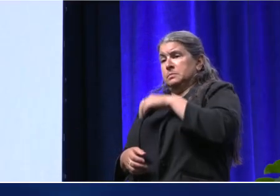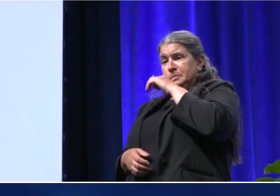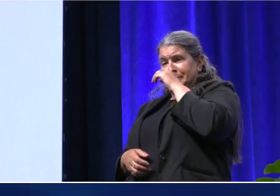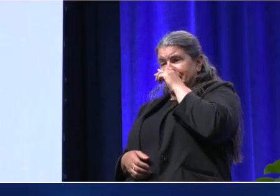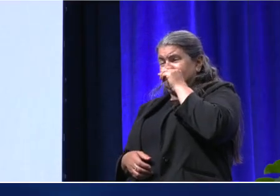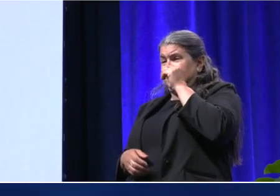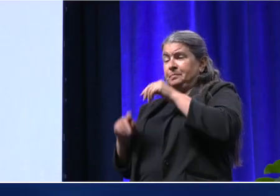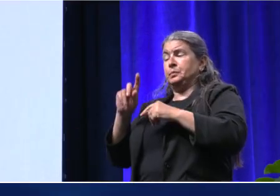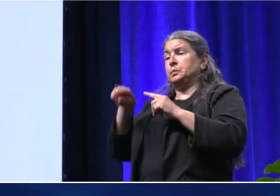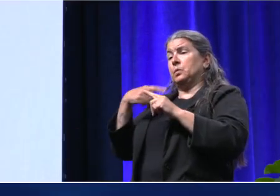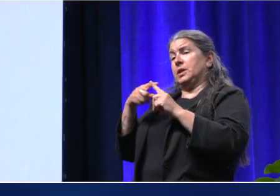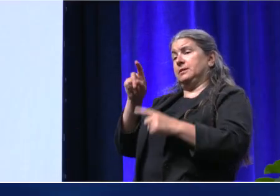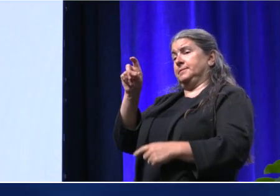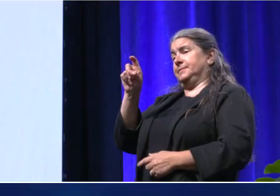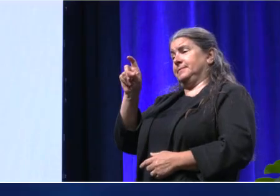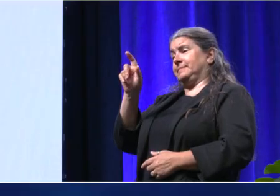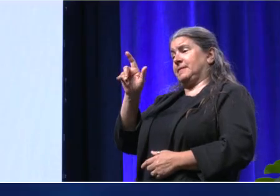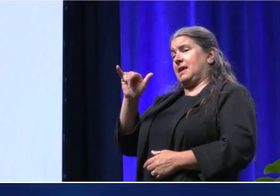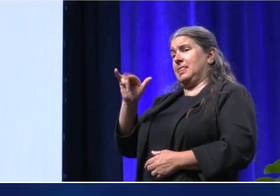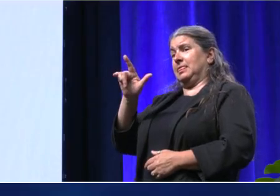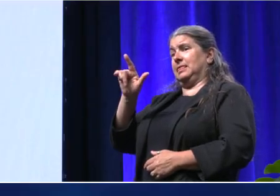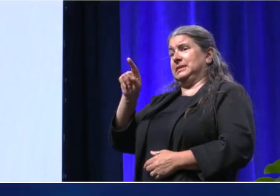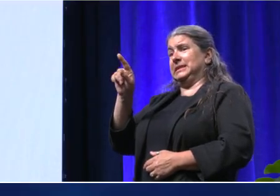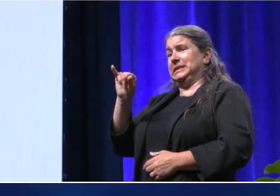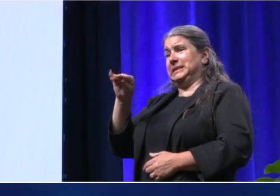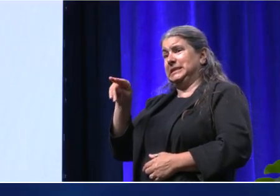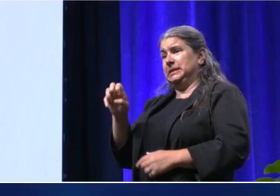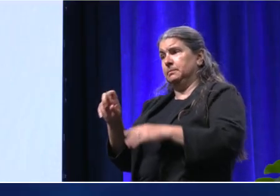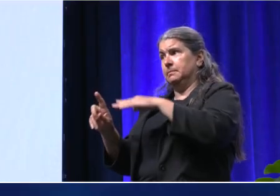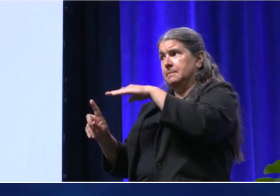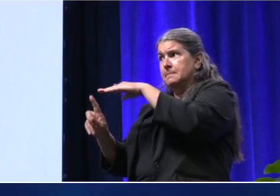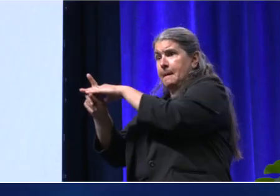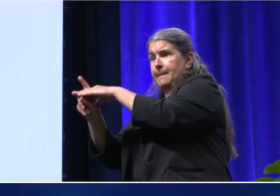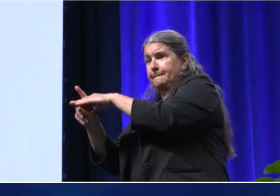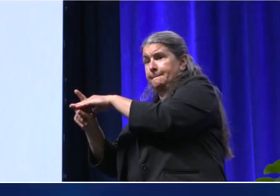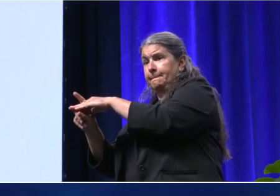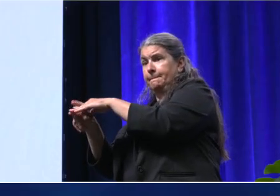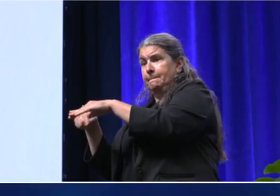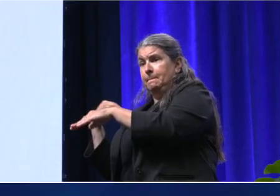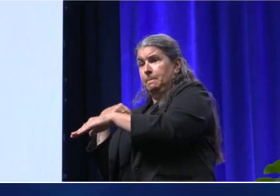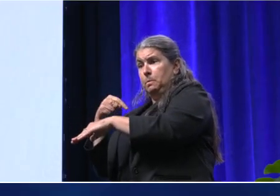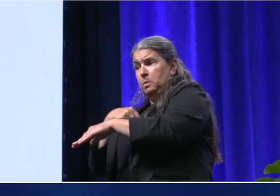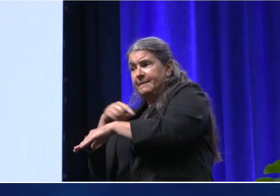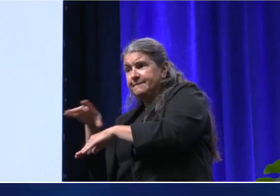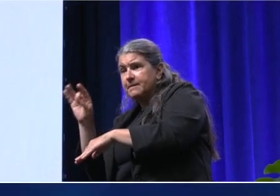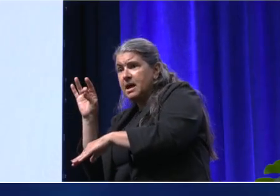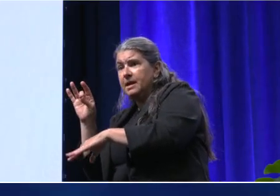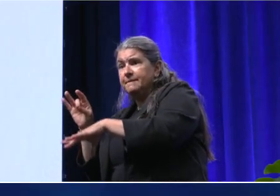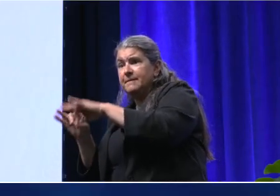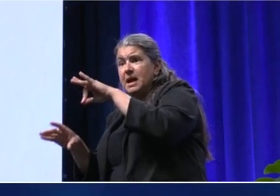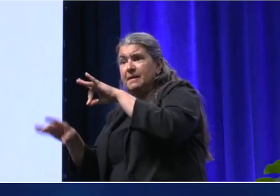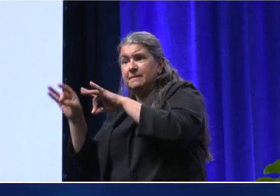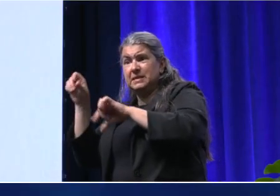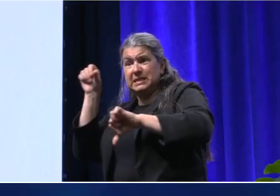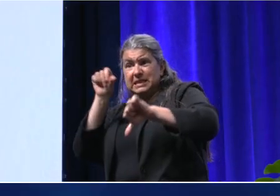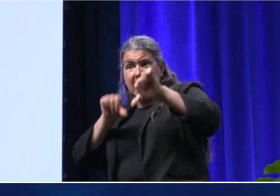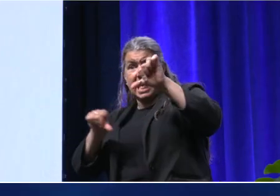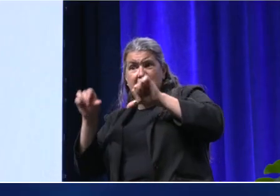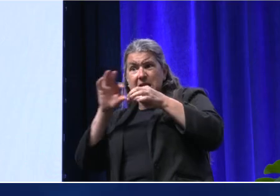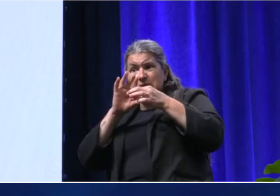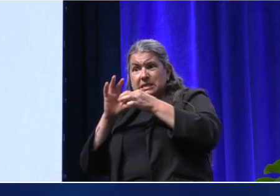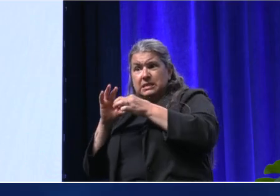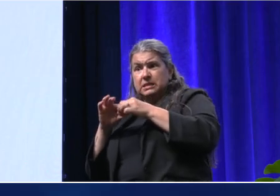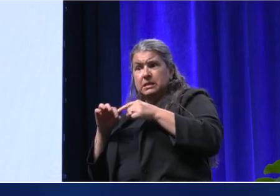able to discover that the science on xylazine was 50, 60, 70 years old, and it turns